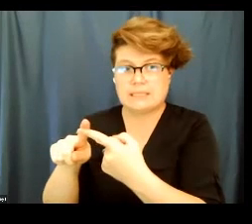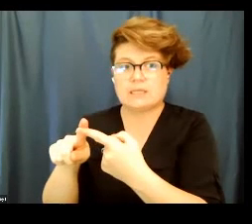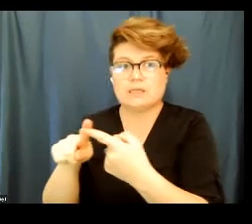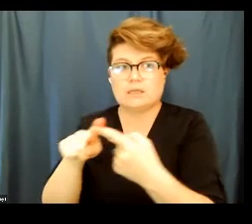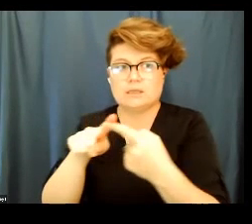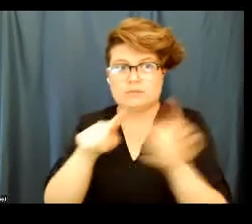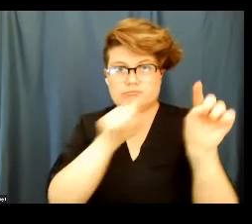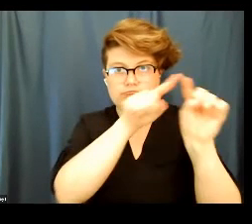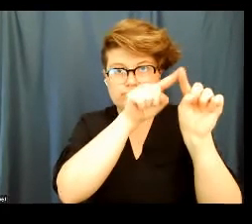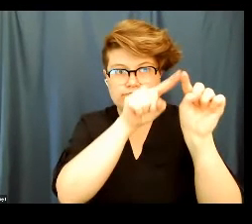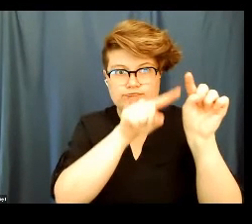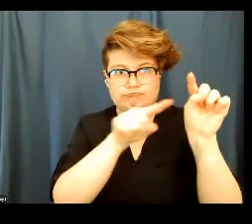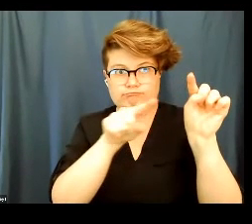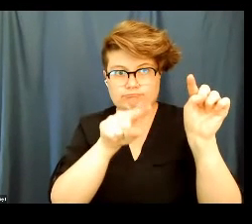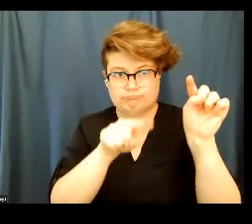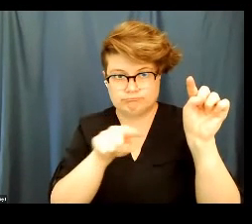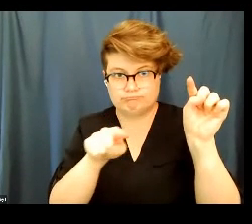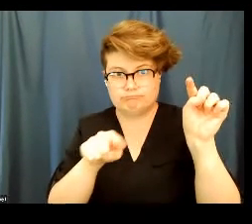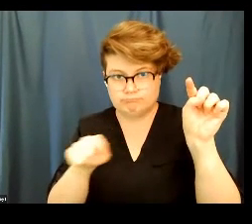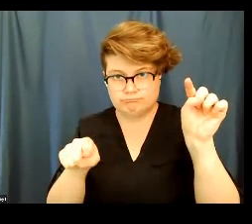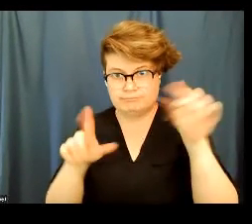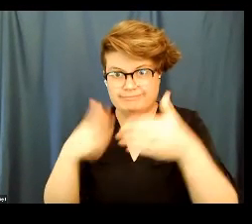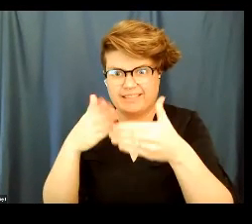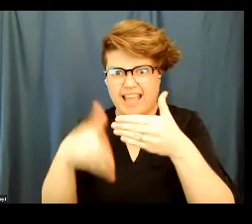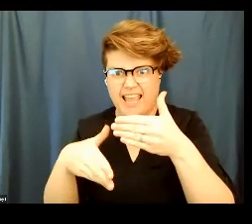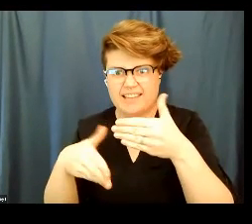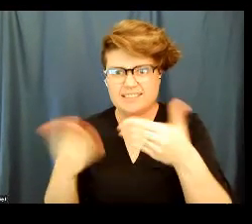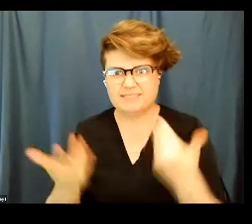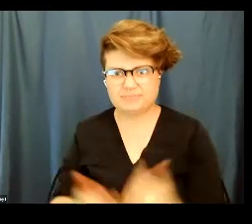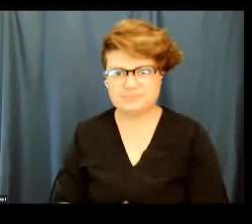uh, until that very end.